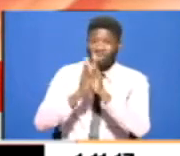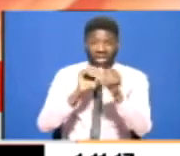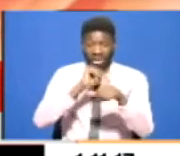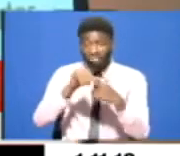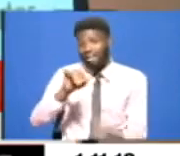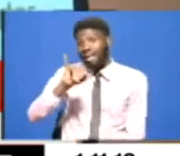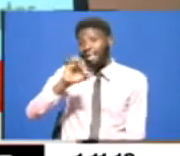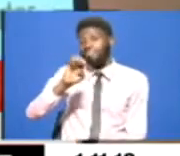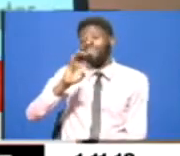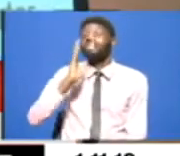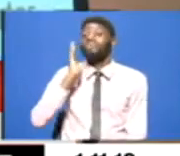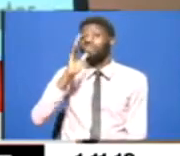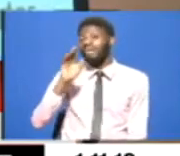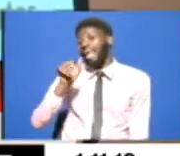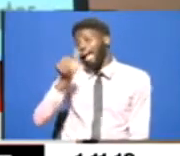unfounded.